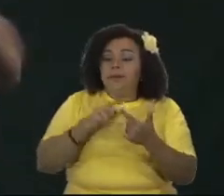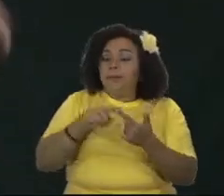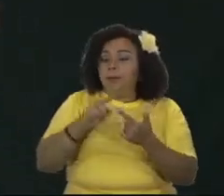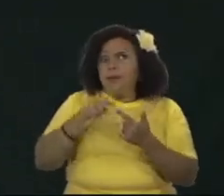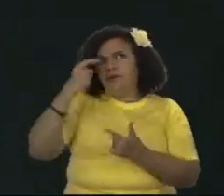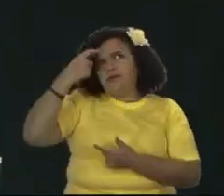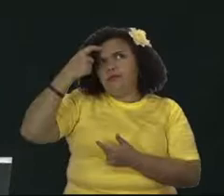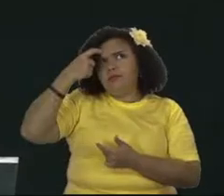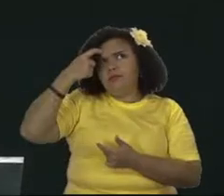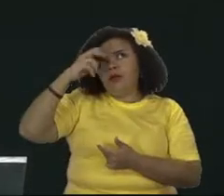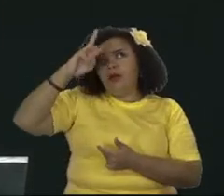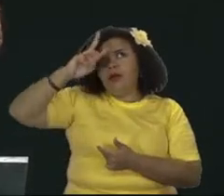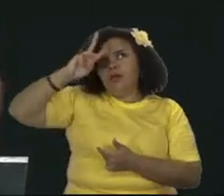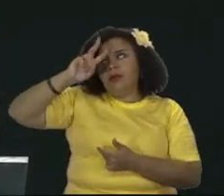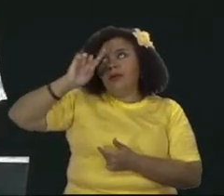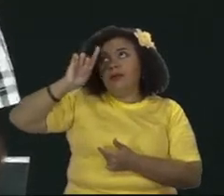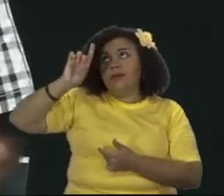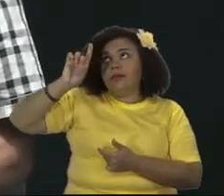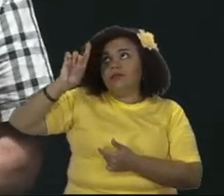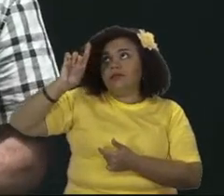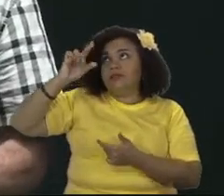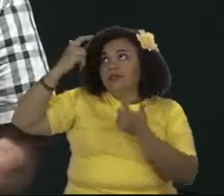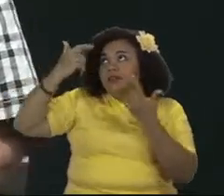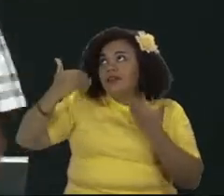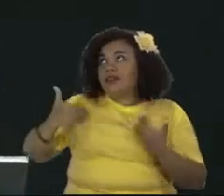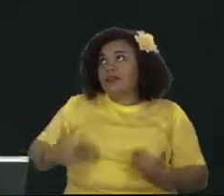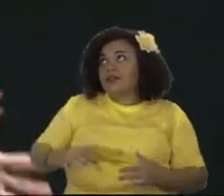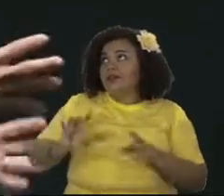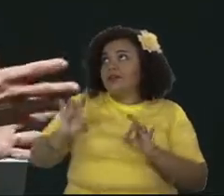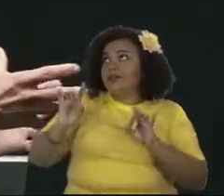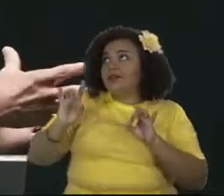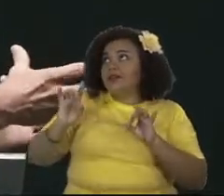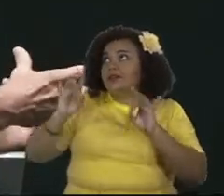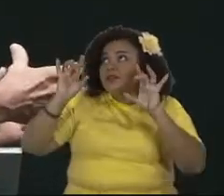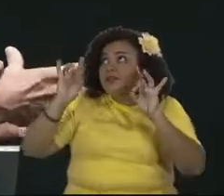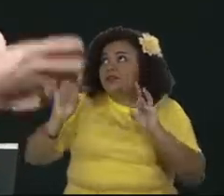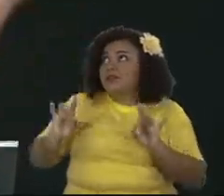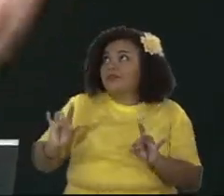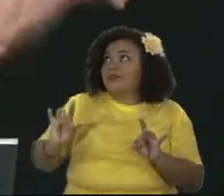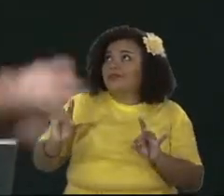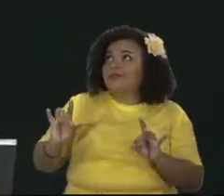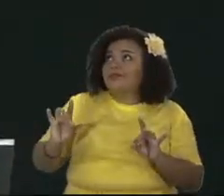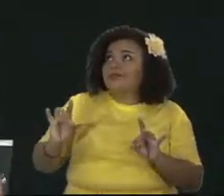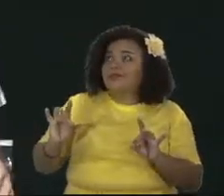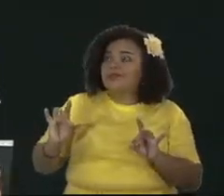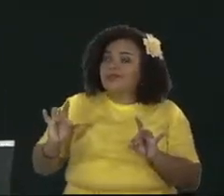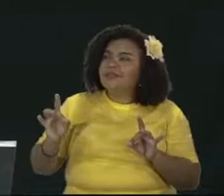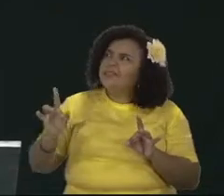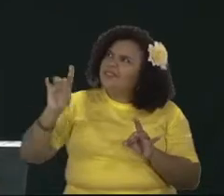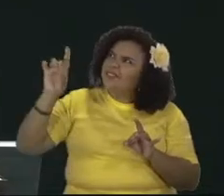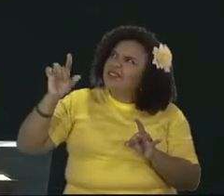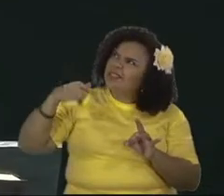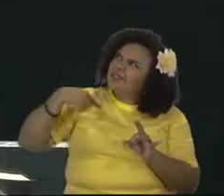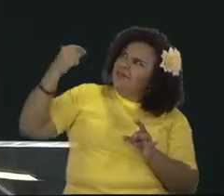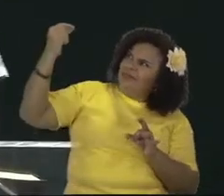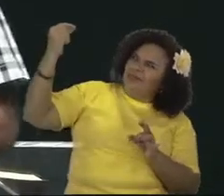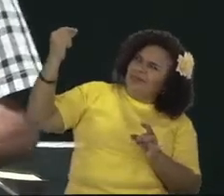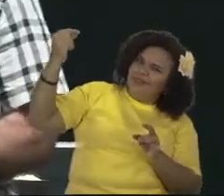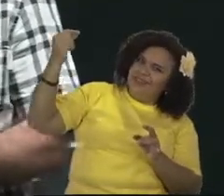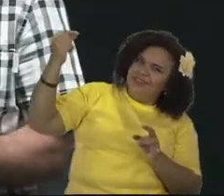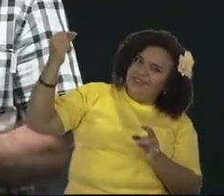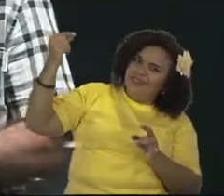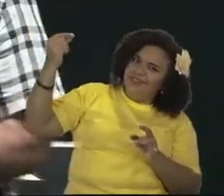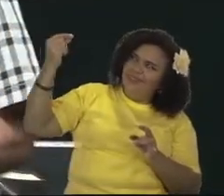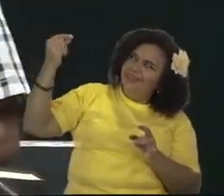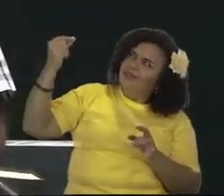are special. You are different. You are separated by God to be as